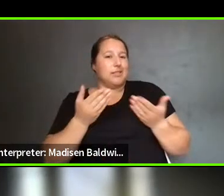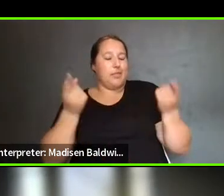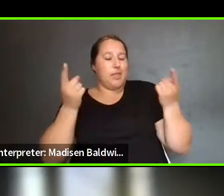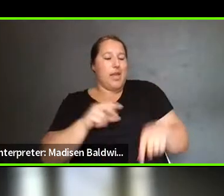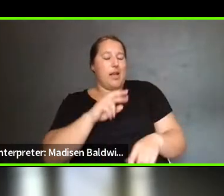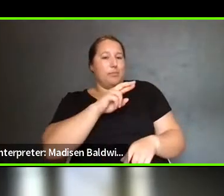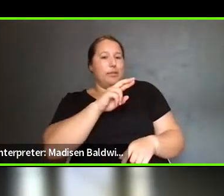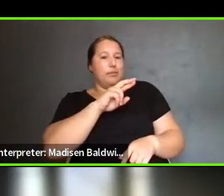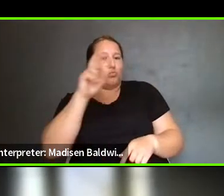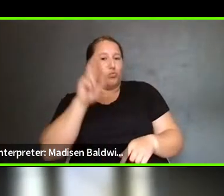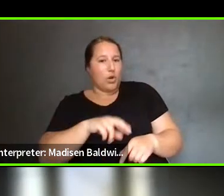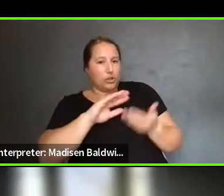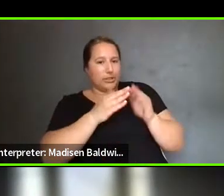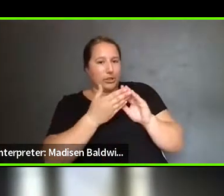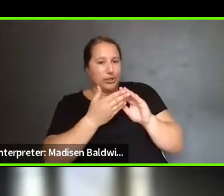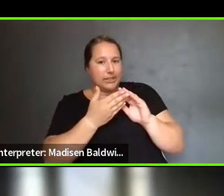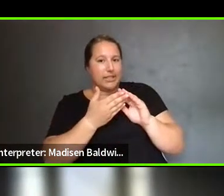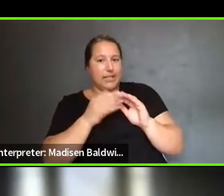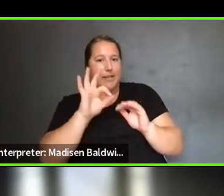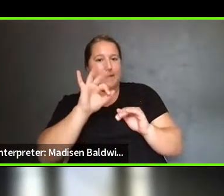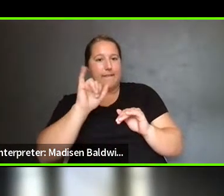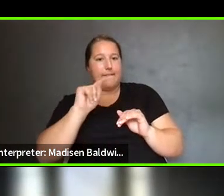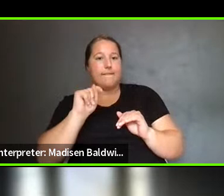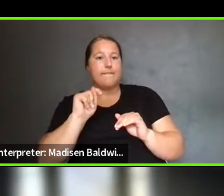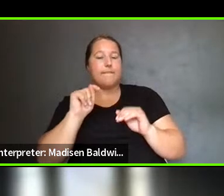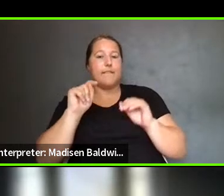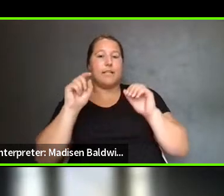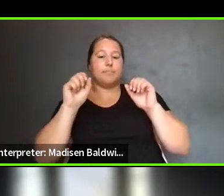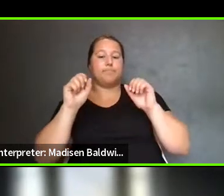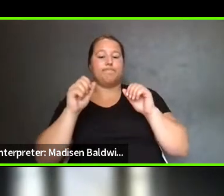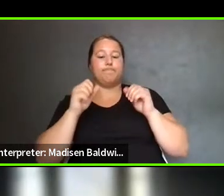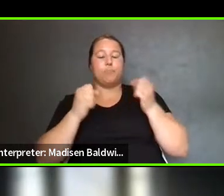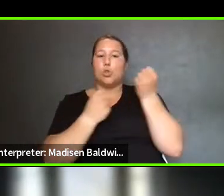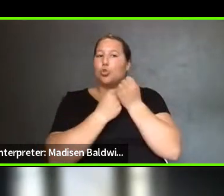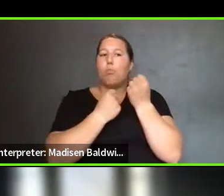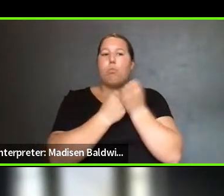of FIT, they have been supportive working with us. We are